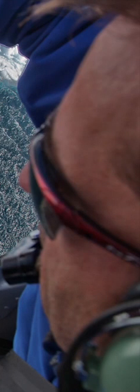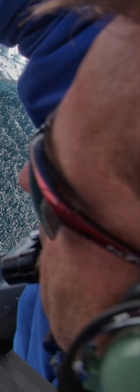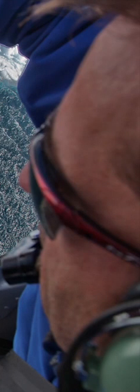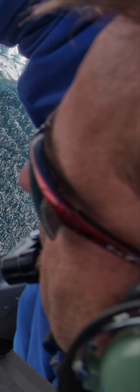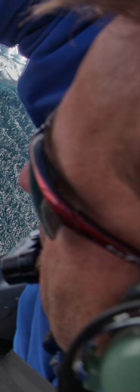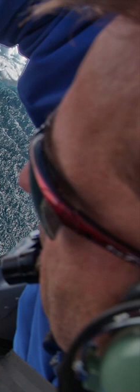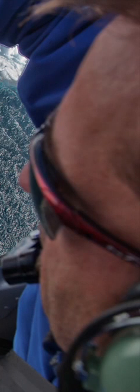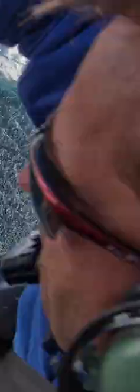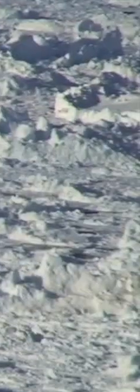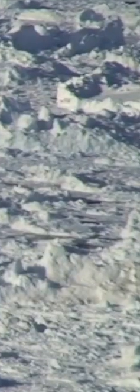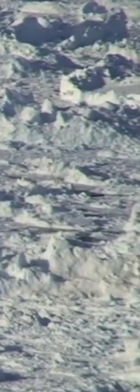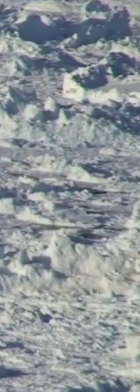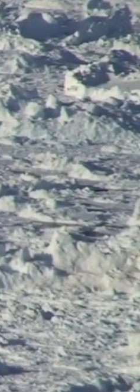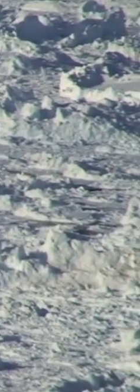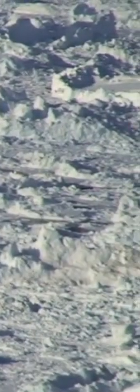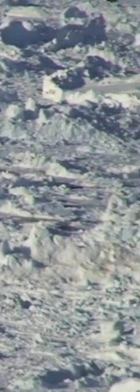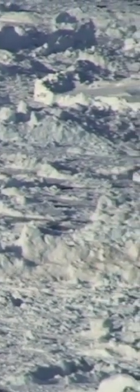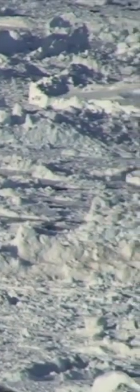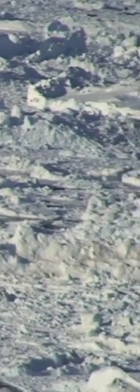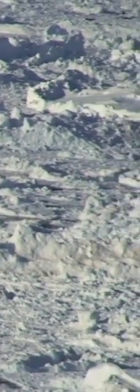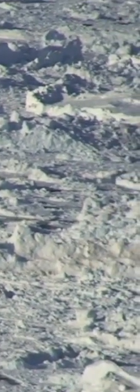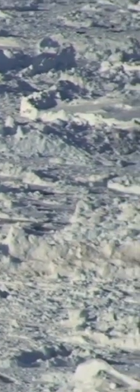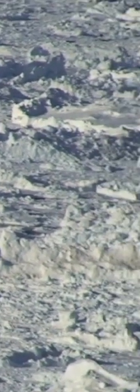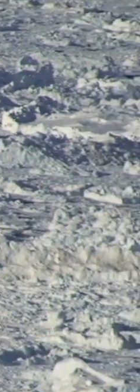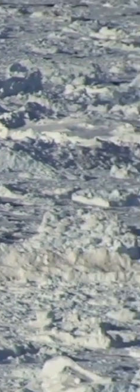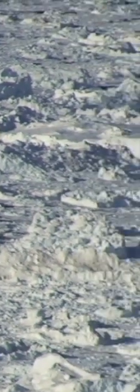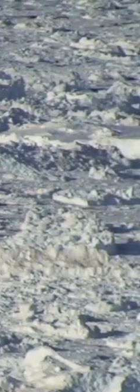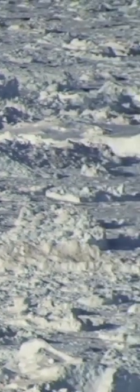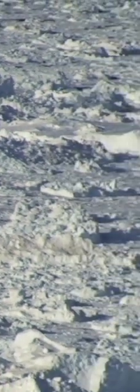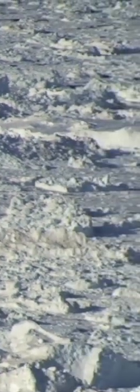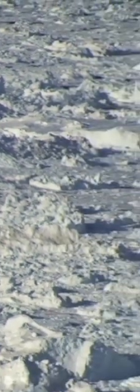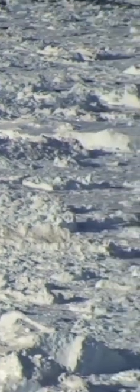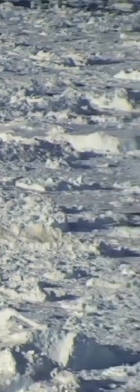And eventually you take off and go do it again. And if you can get